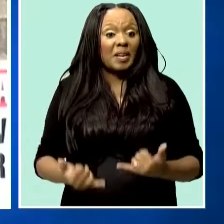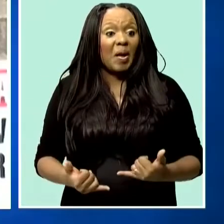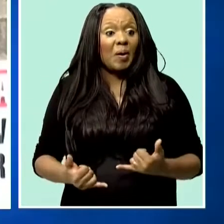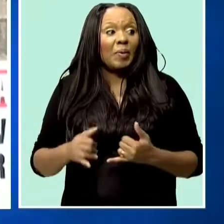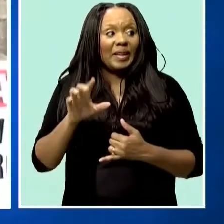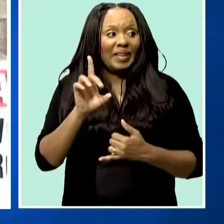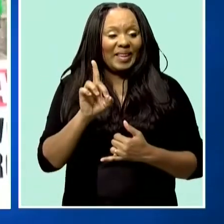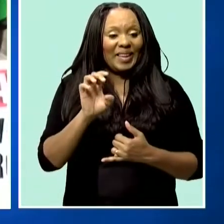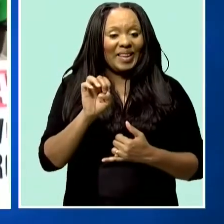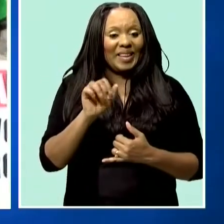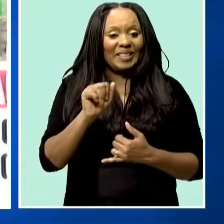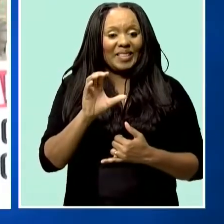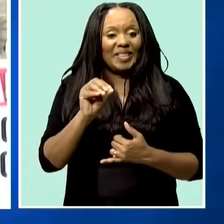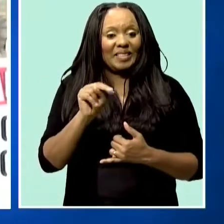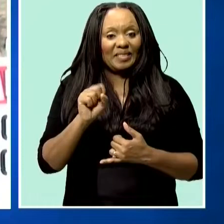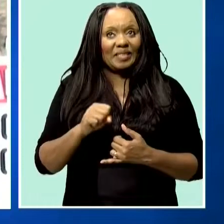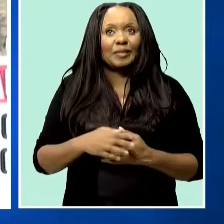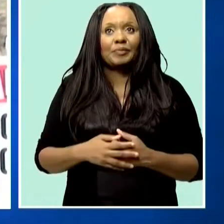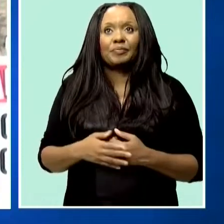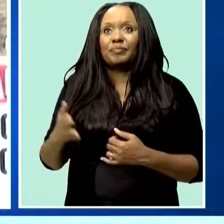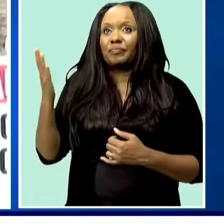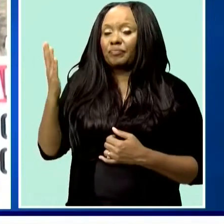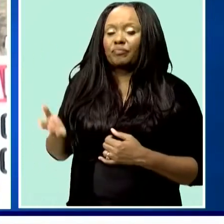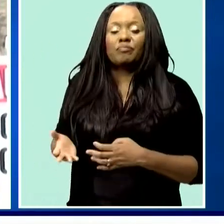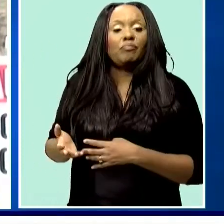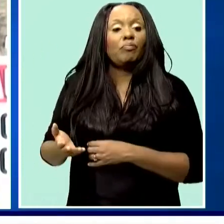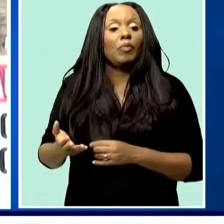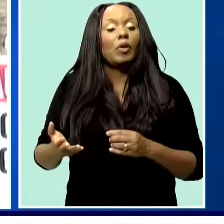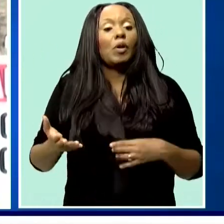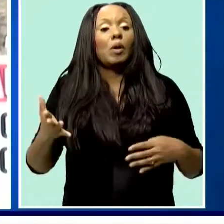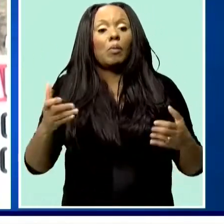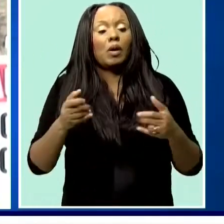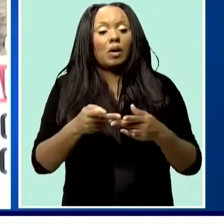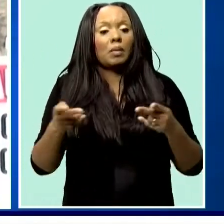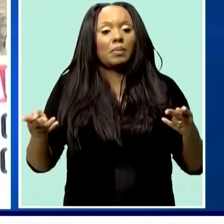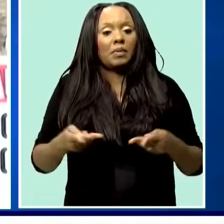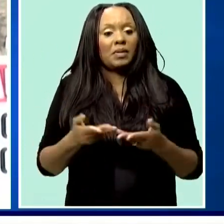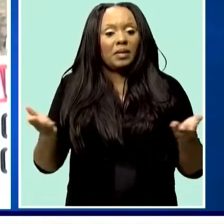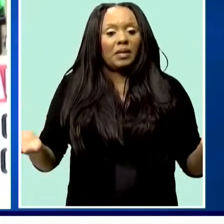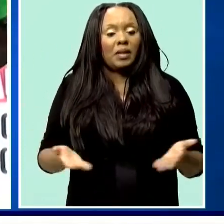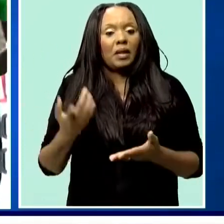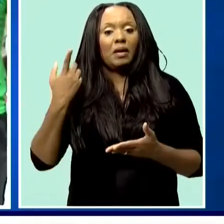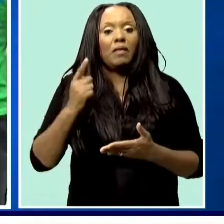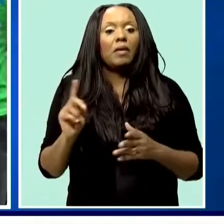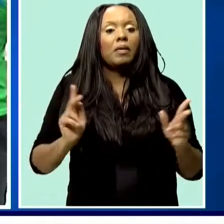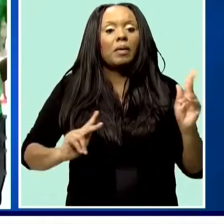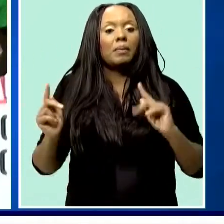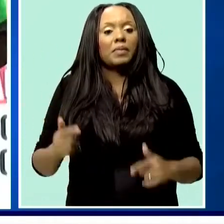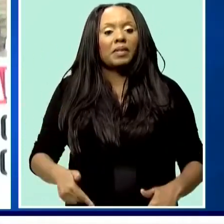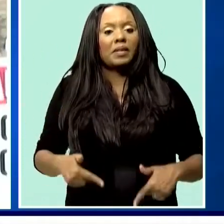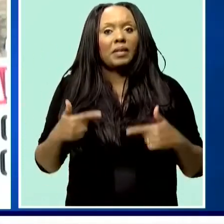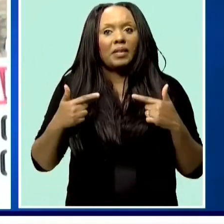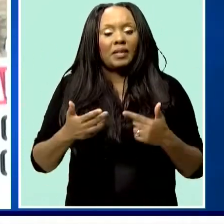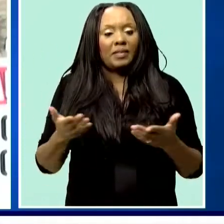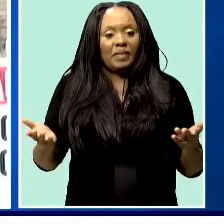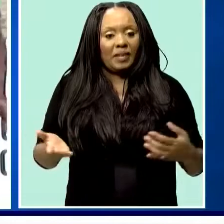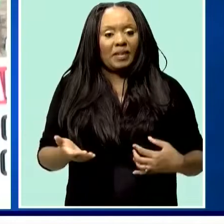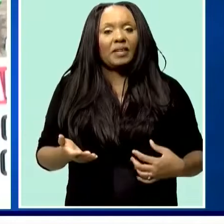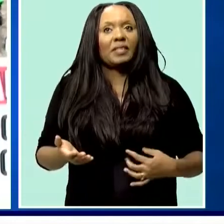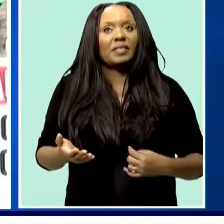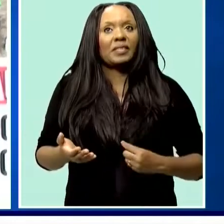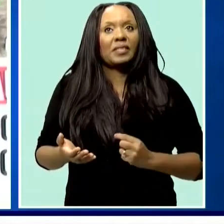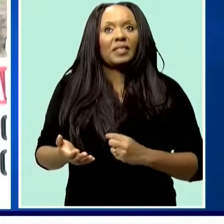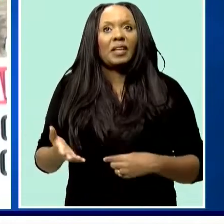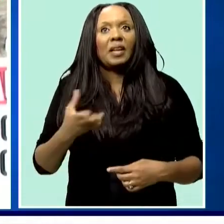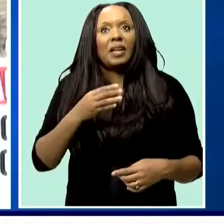create a recreational space here in Pavilion Terrace for the good people of Pavilion Terrace, you know, especially